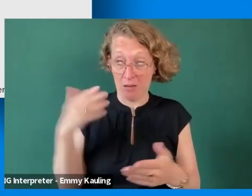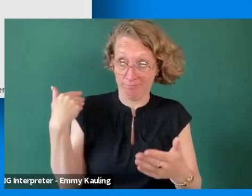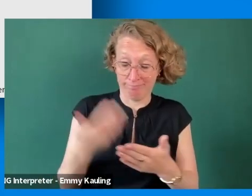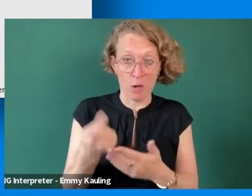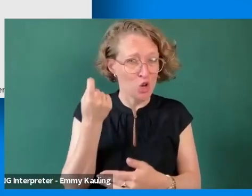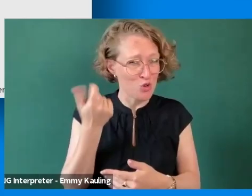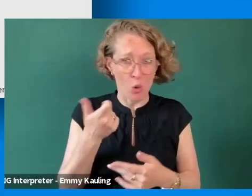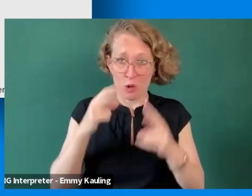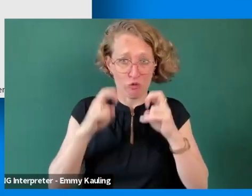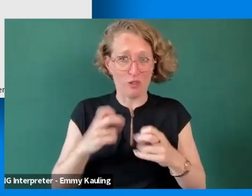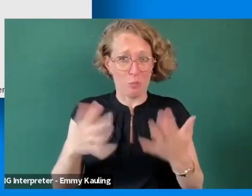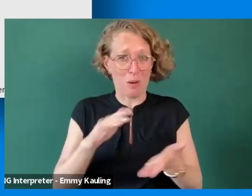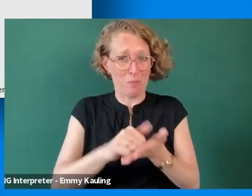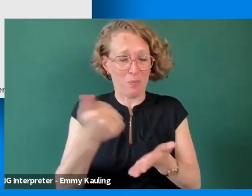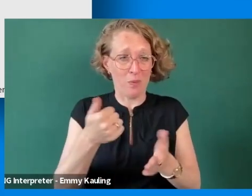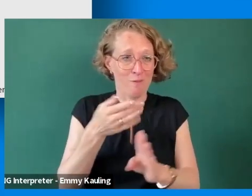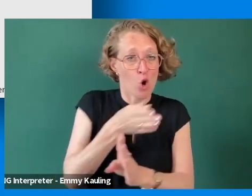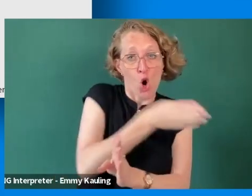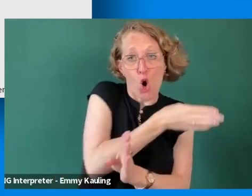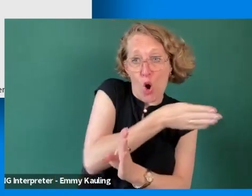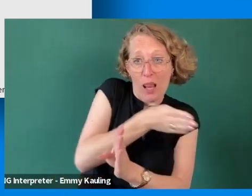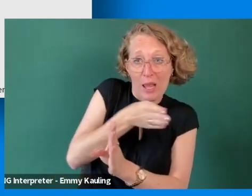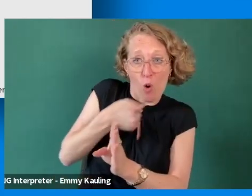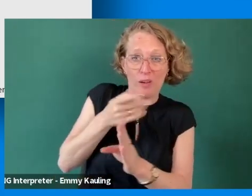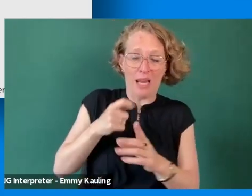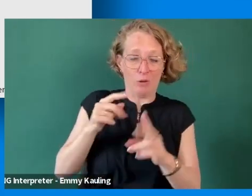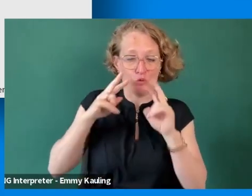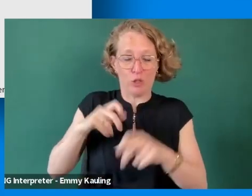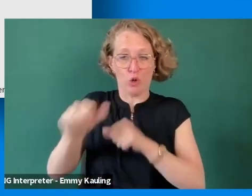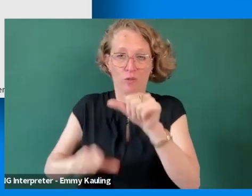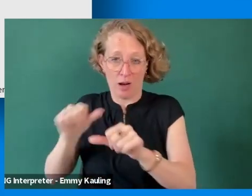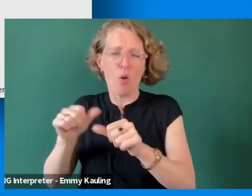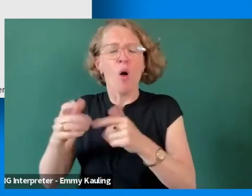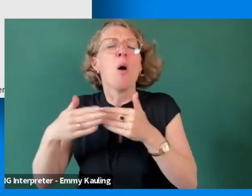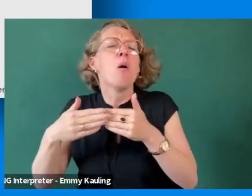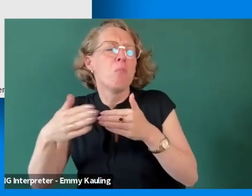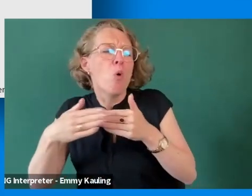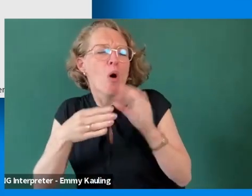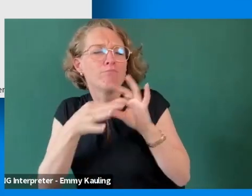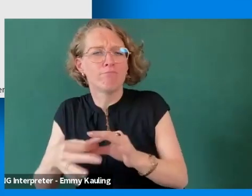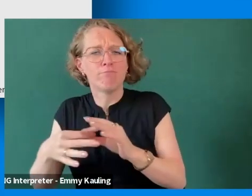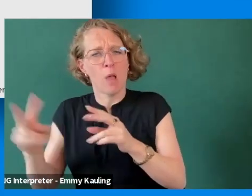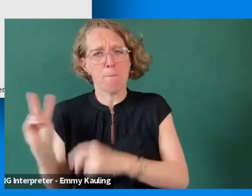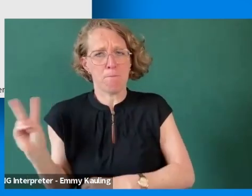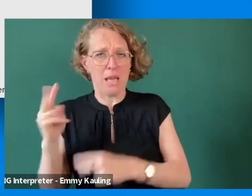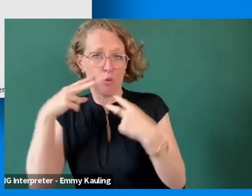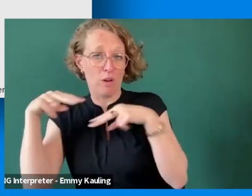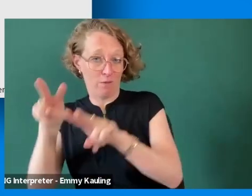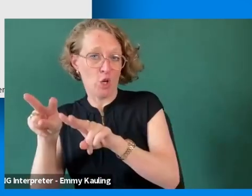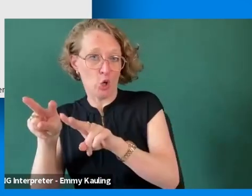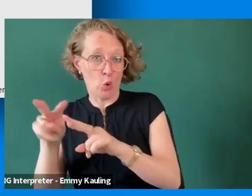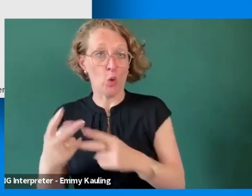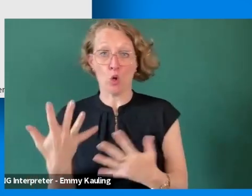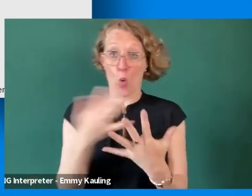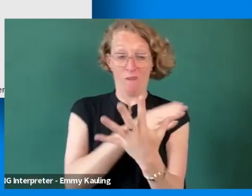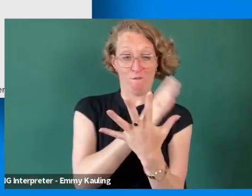research on the early parts of the research funding cycle. It was more about peer review itself. So across the 5 stages that are set